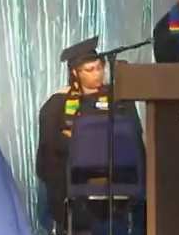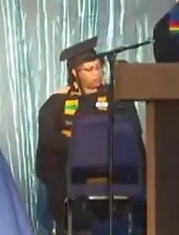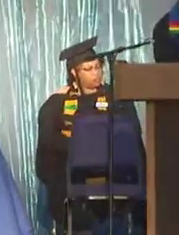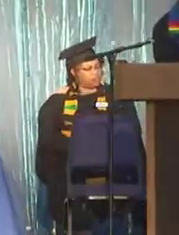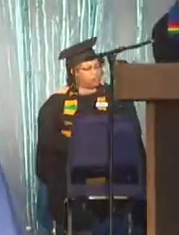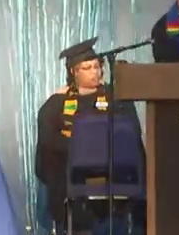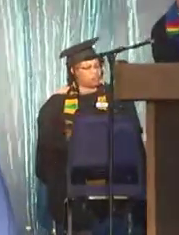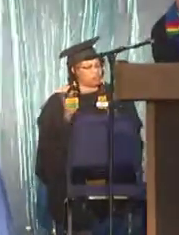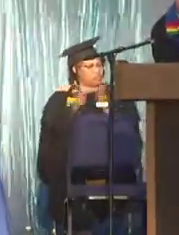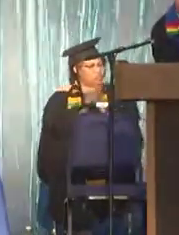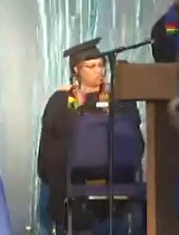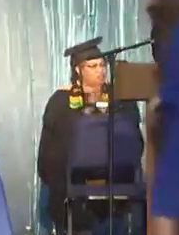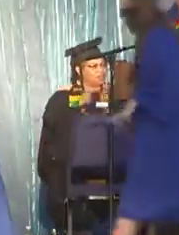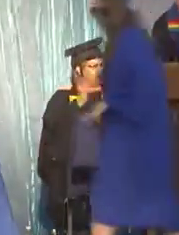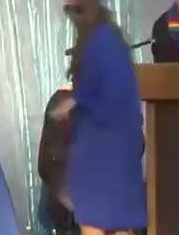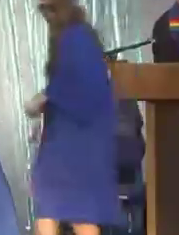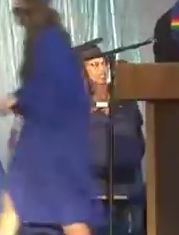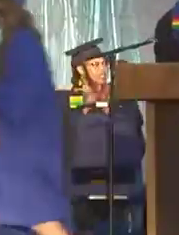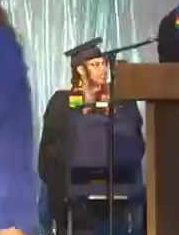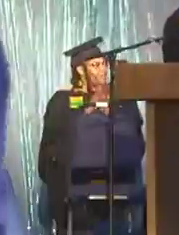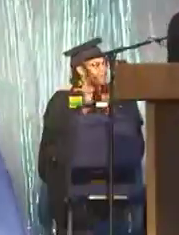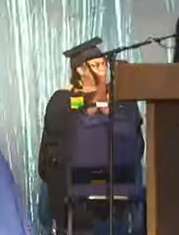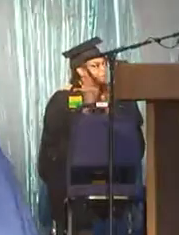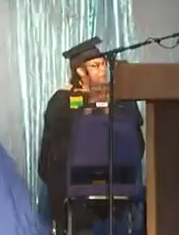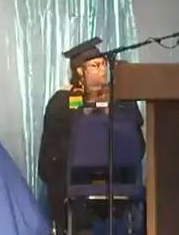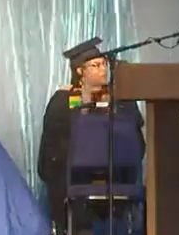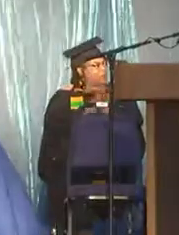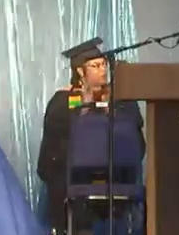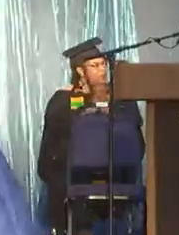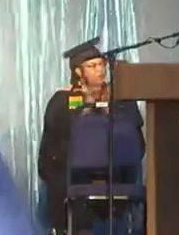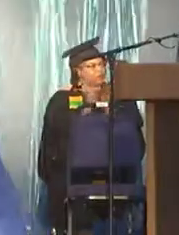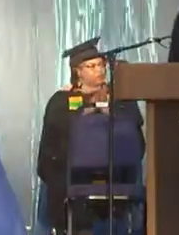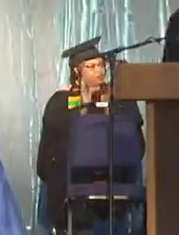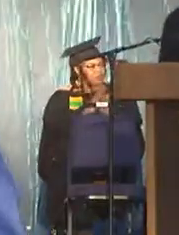Michaela McBride, with honors.